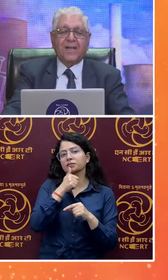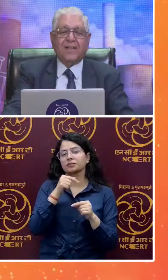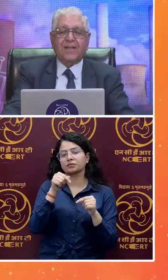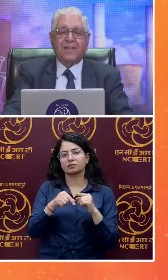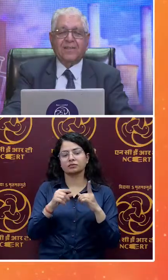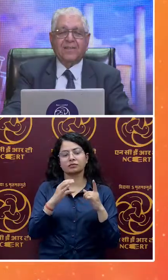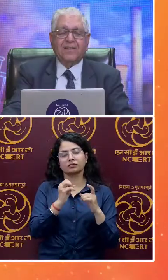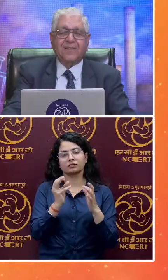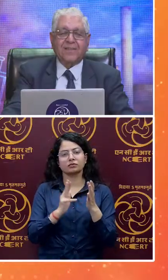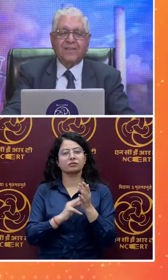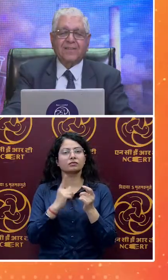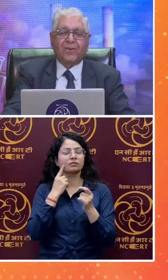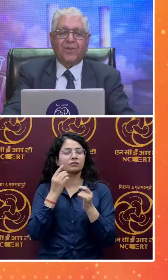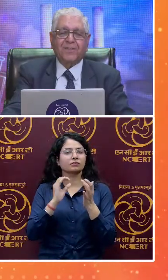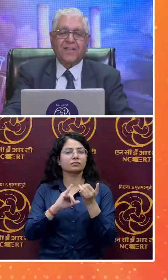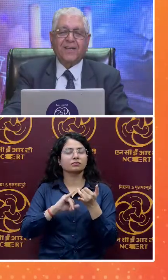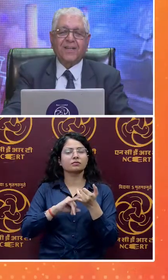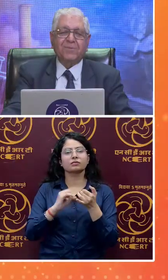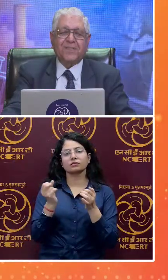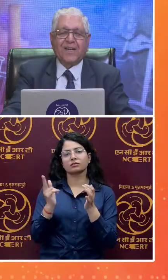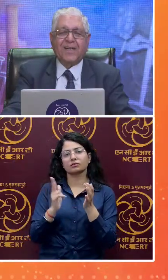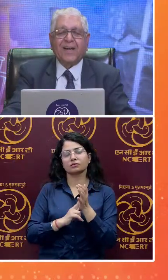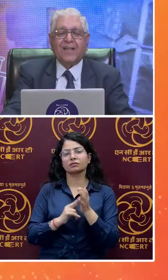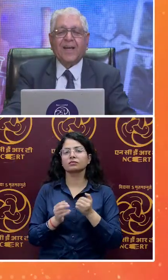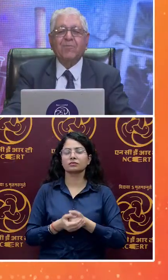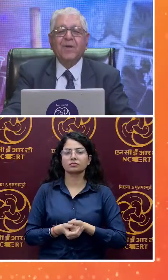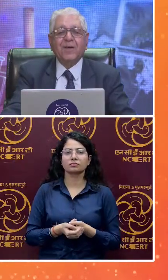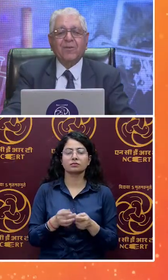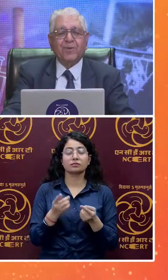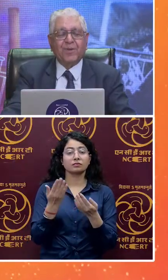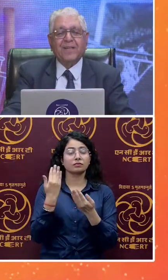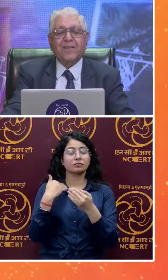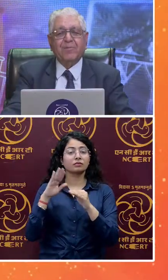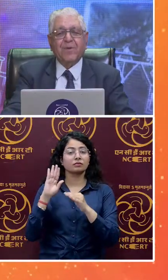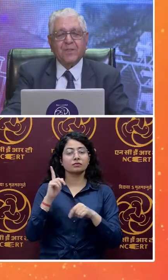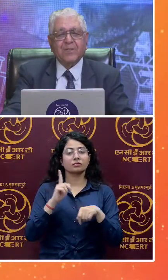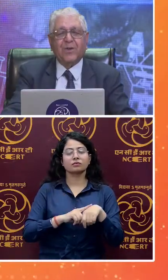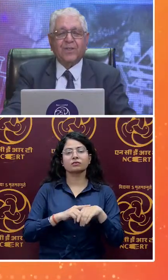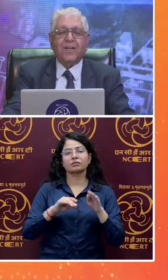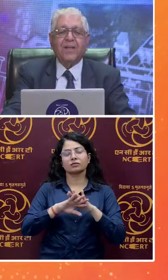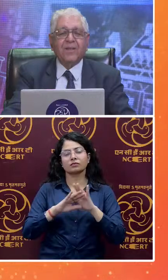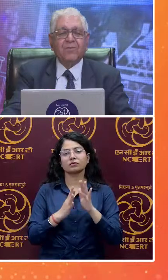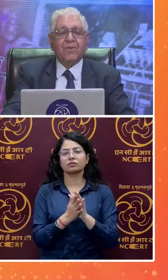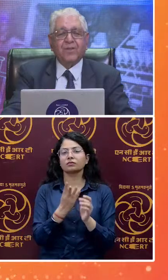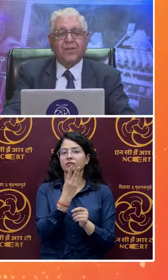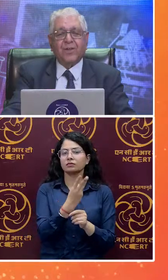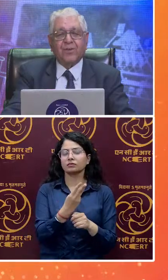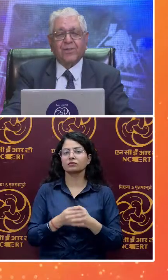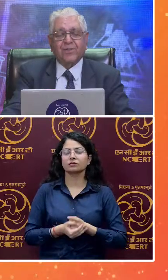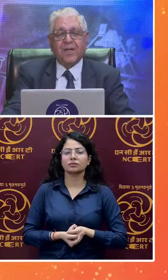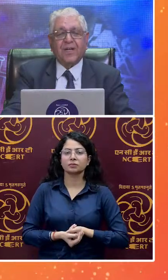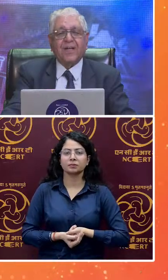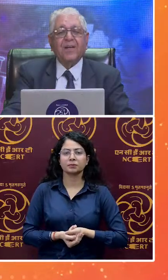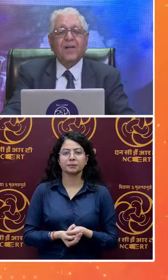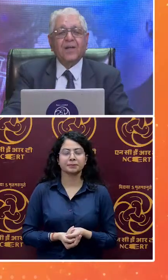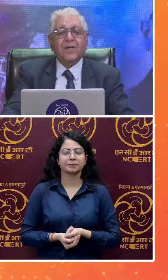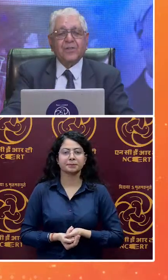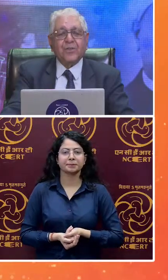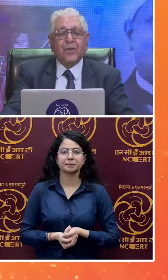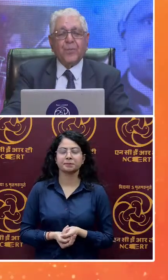commission sort of a secret commission at that time, with only 3 members, all 3 fellows of the Royal